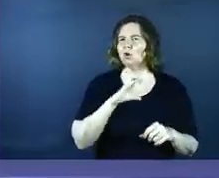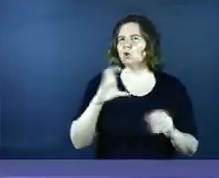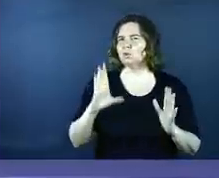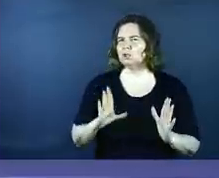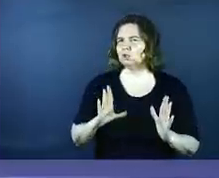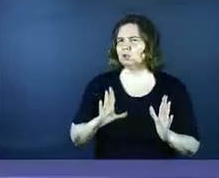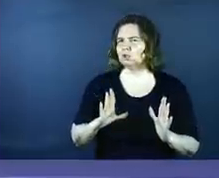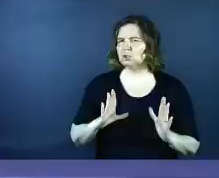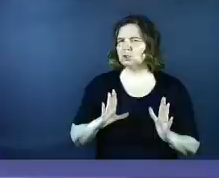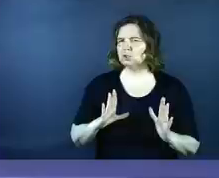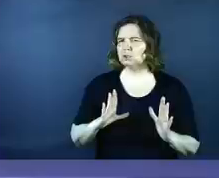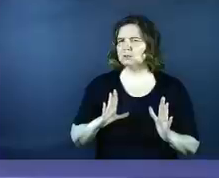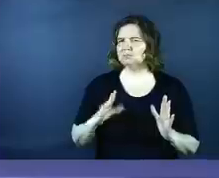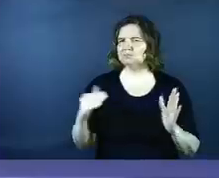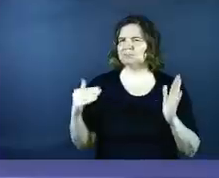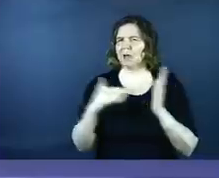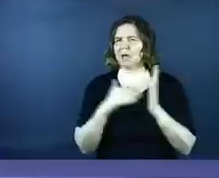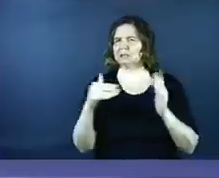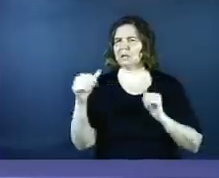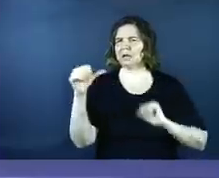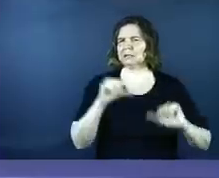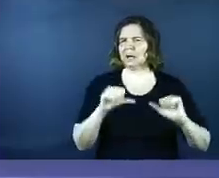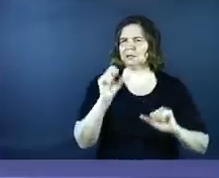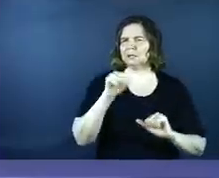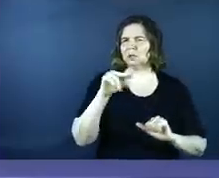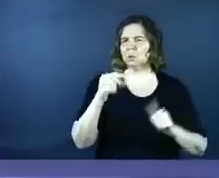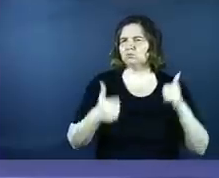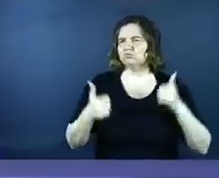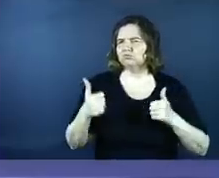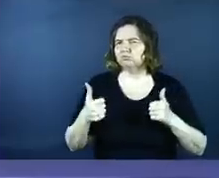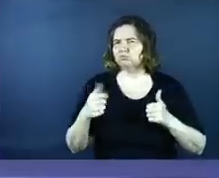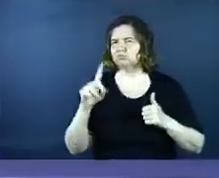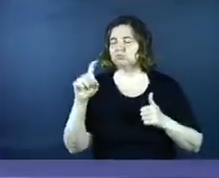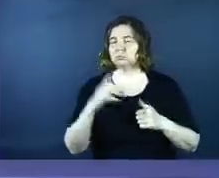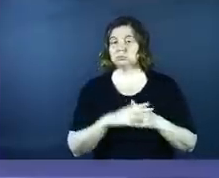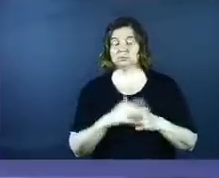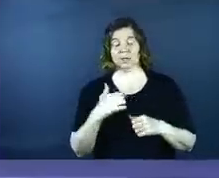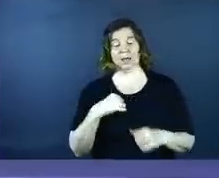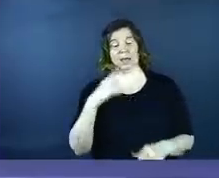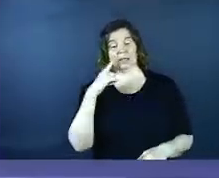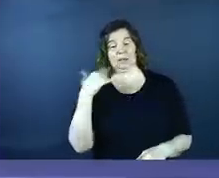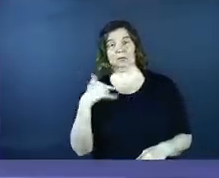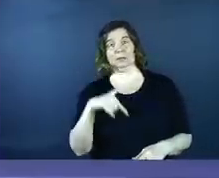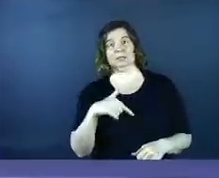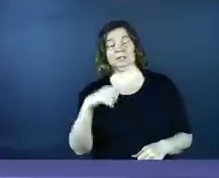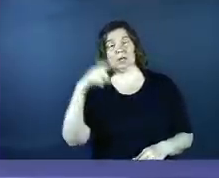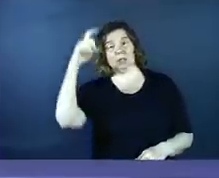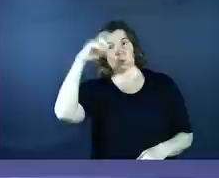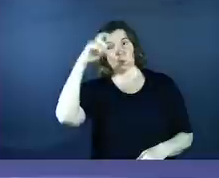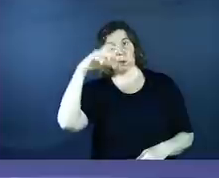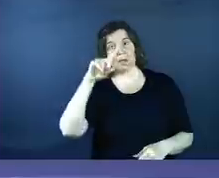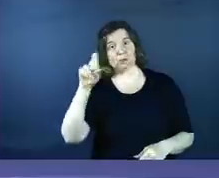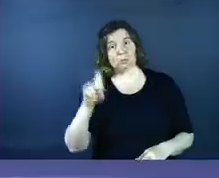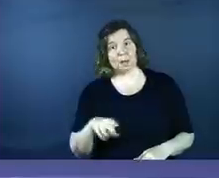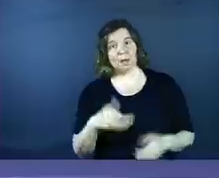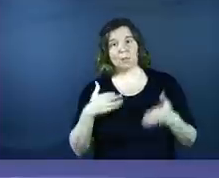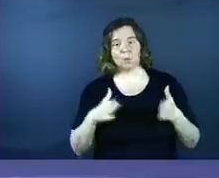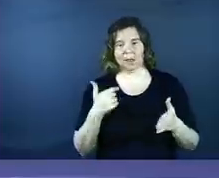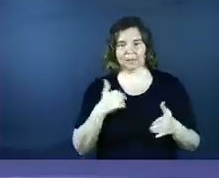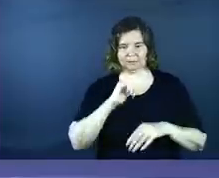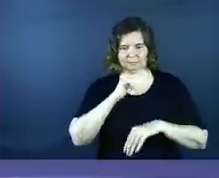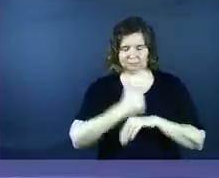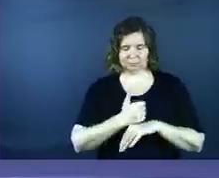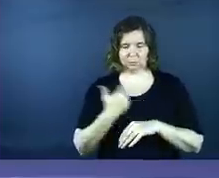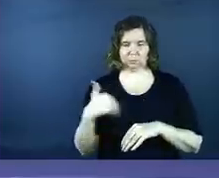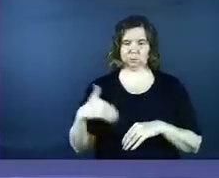Christians anti-science? Are Christians anti-science? I think this is such a wise question, the way that this one has been